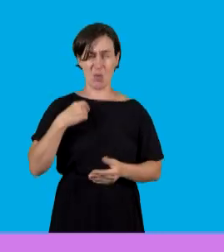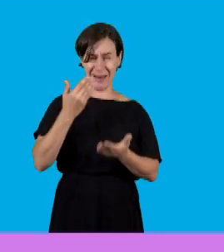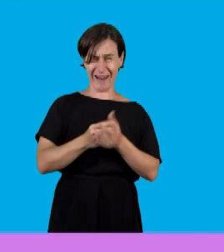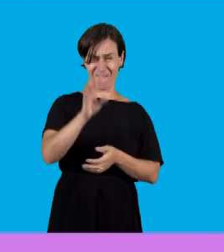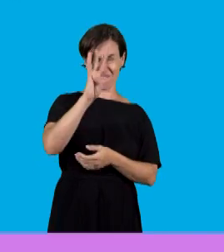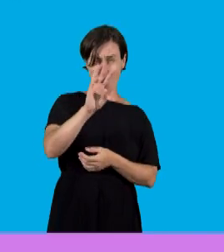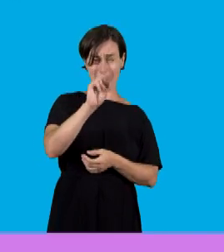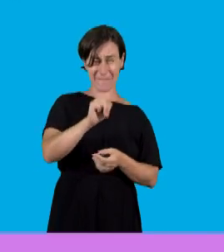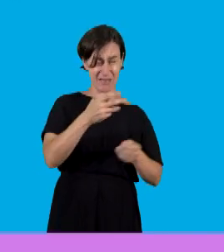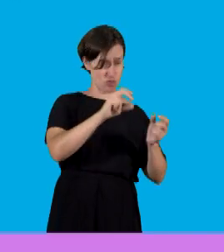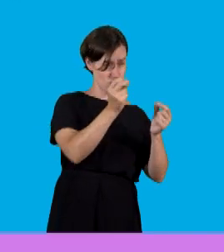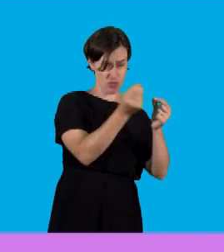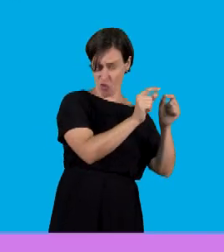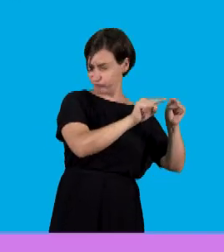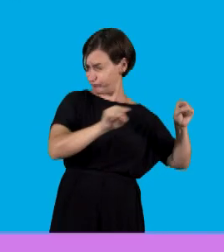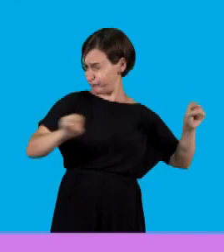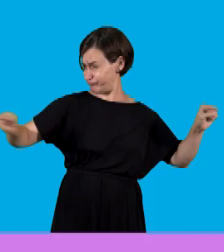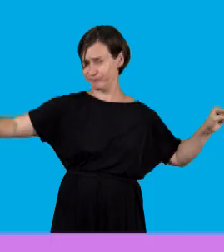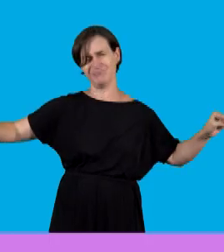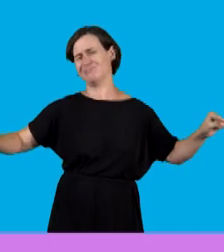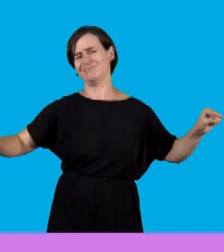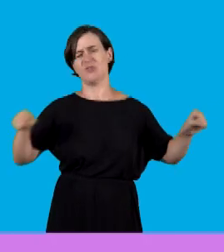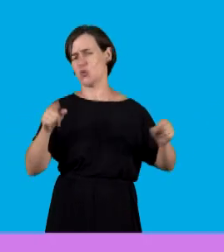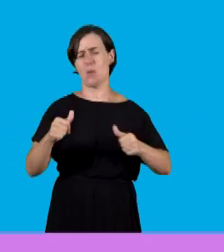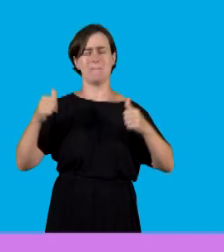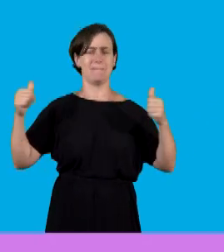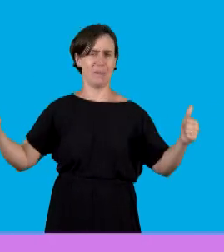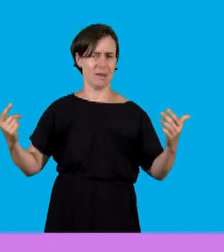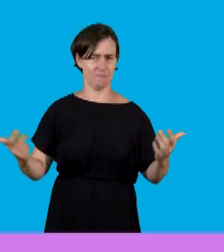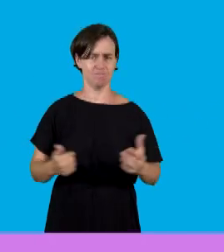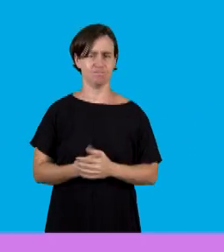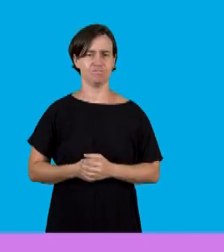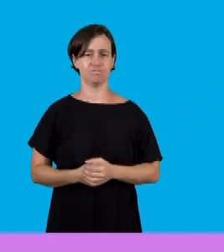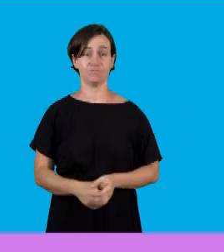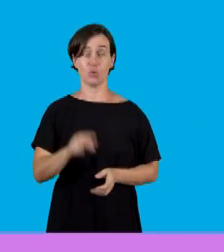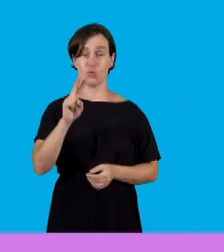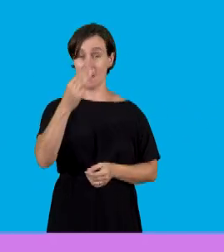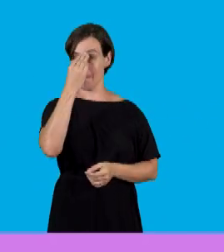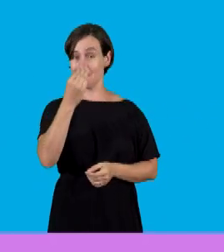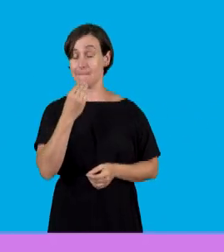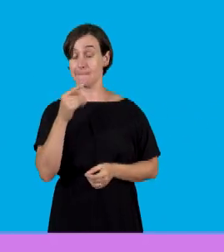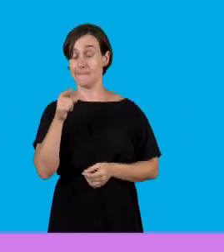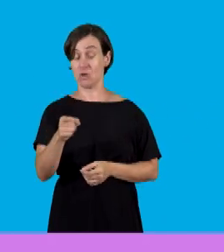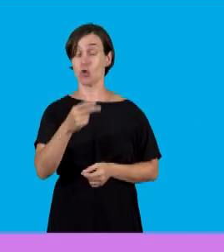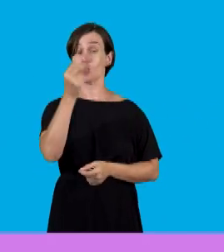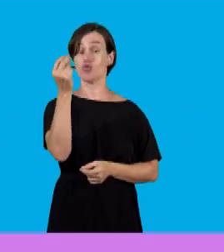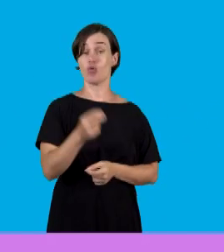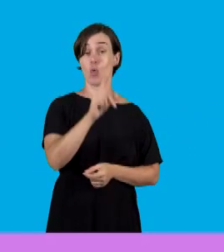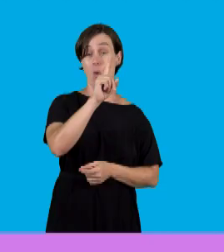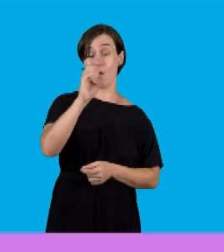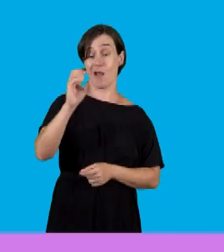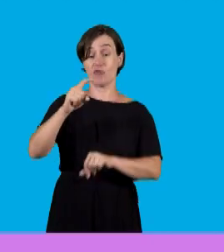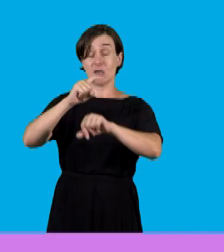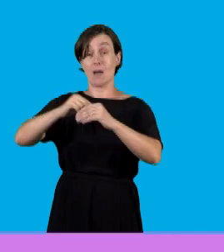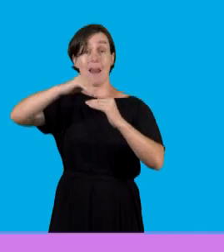we cannot fit 4 meters on a piece of paper, so we have to reduce the size. The picture below is drawn 100 times